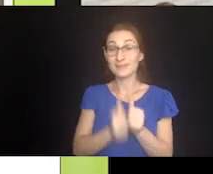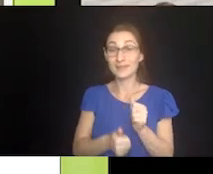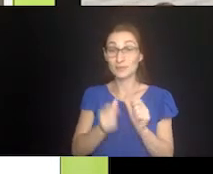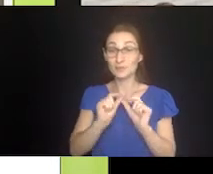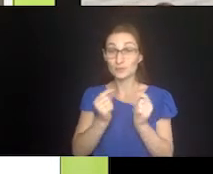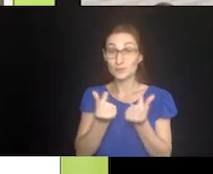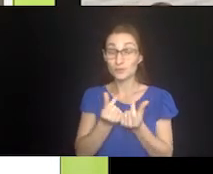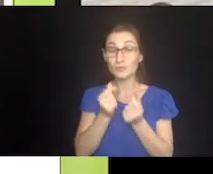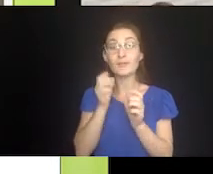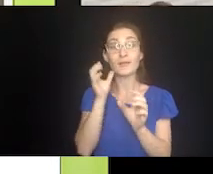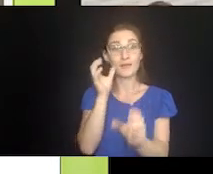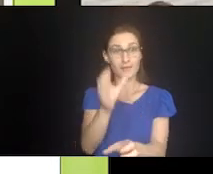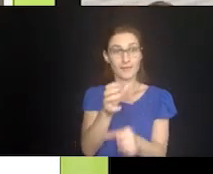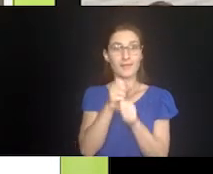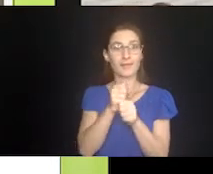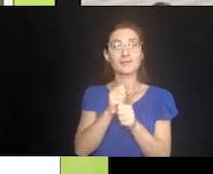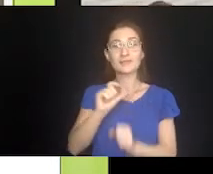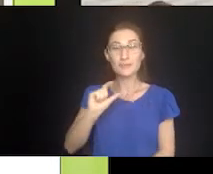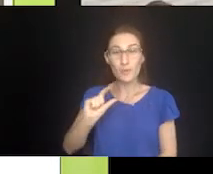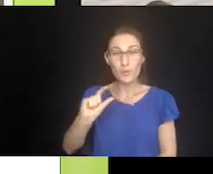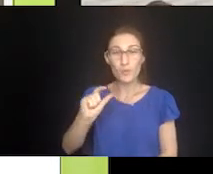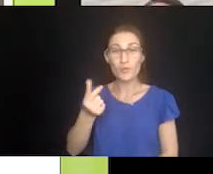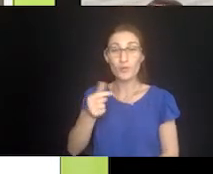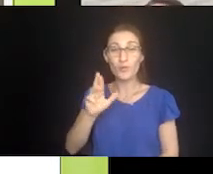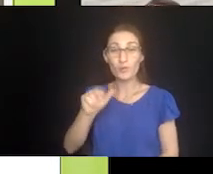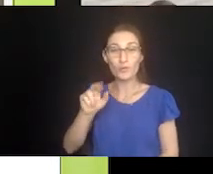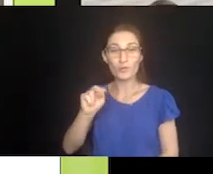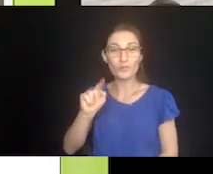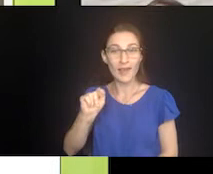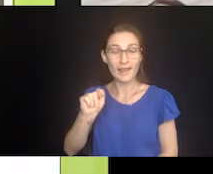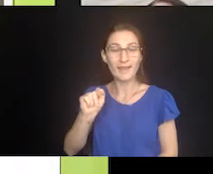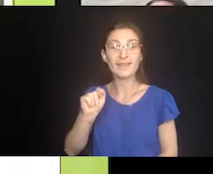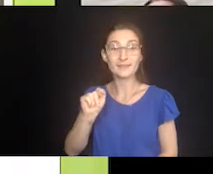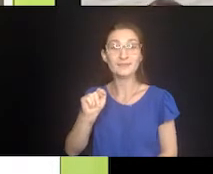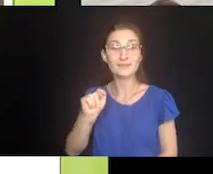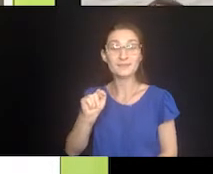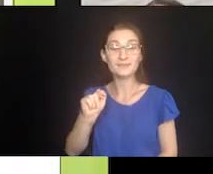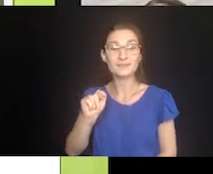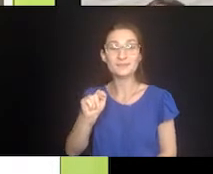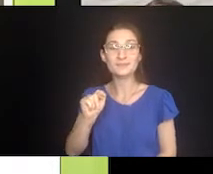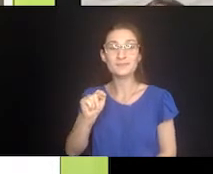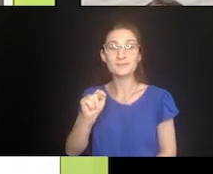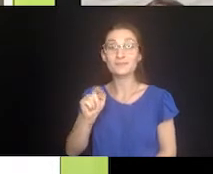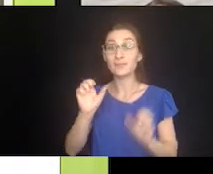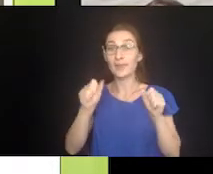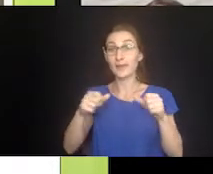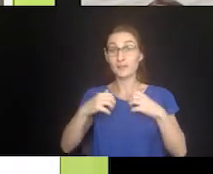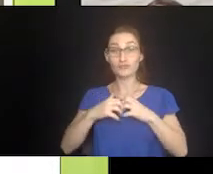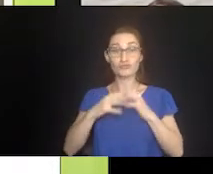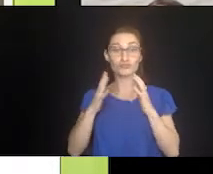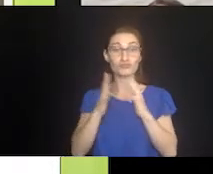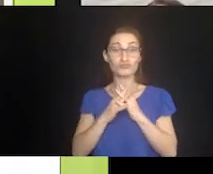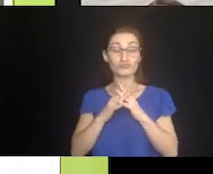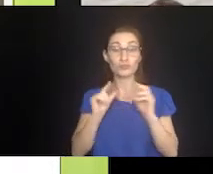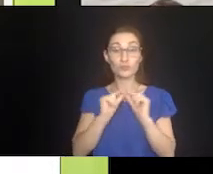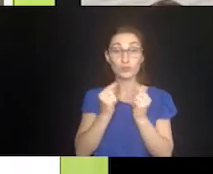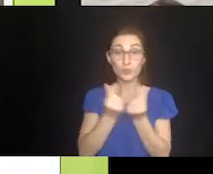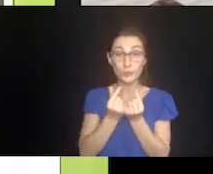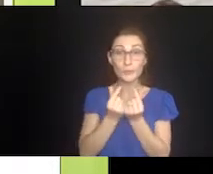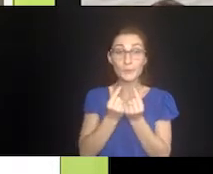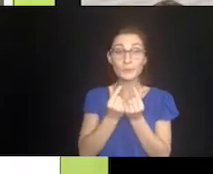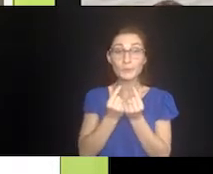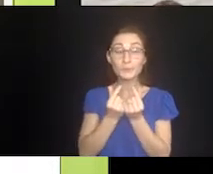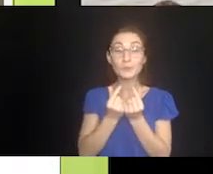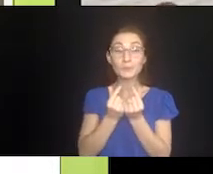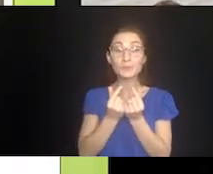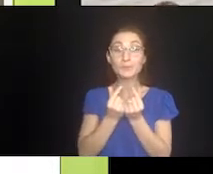Council. And each of the groups was given a small grant to start a